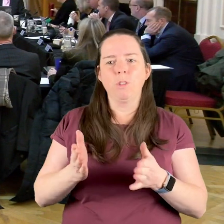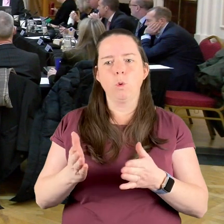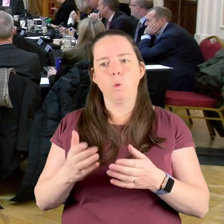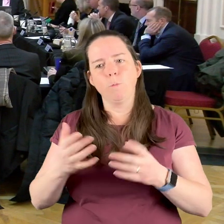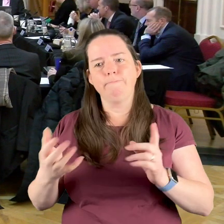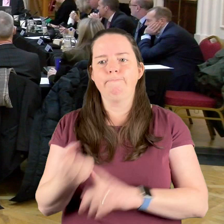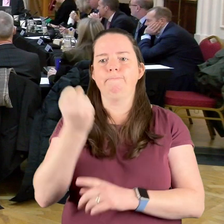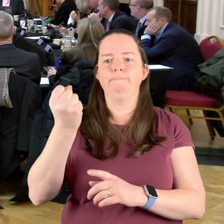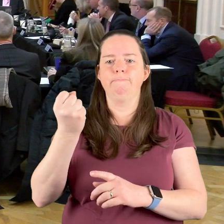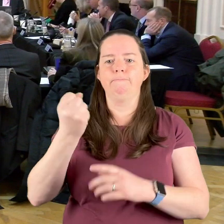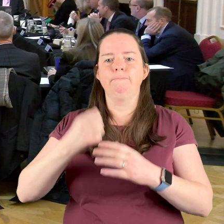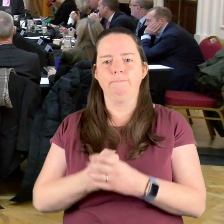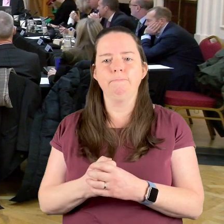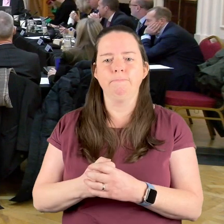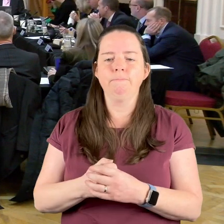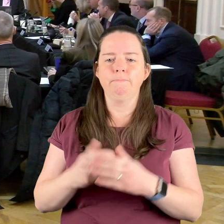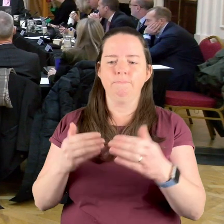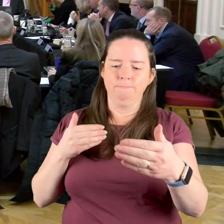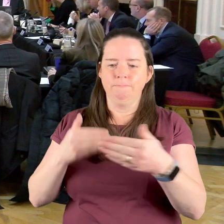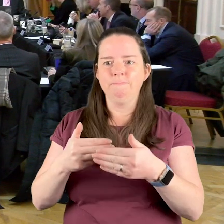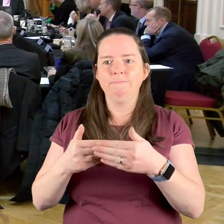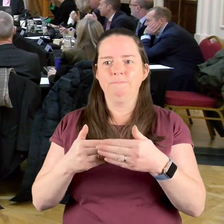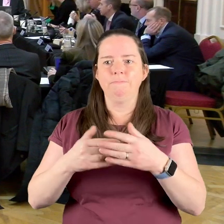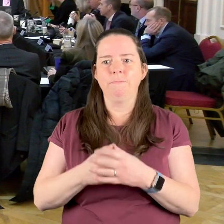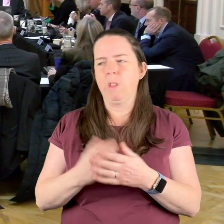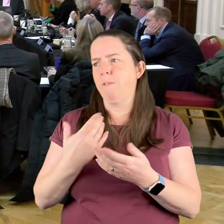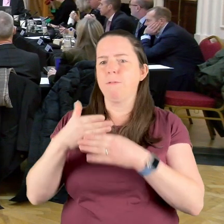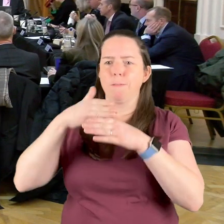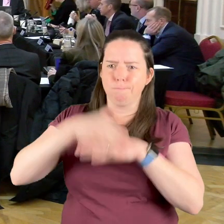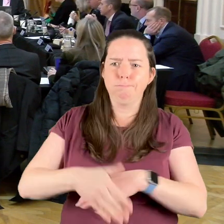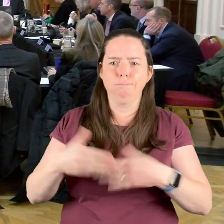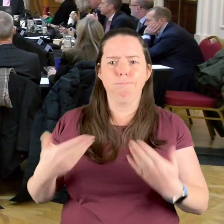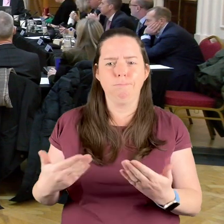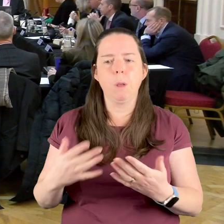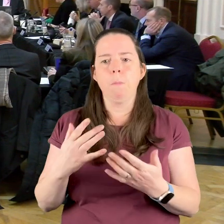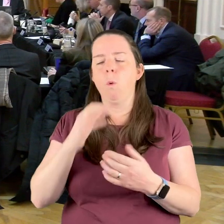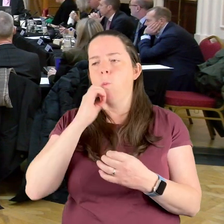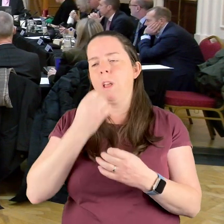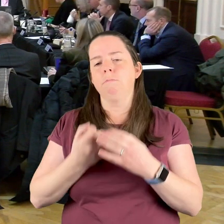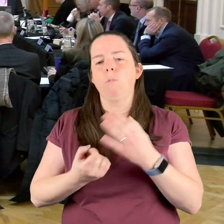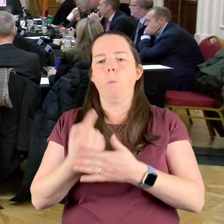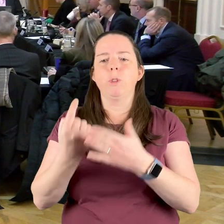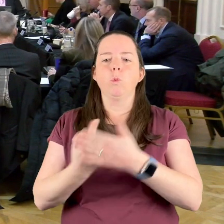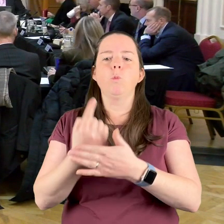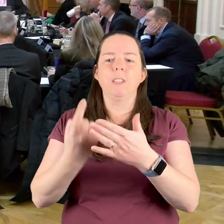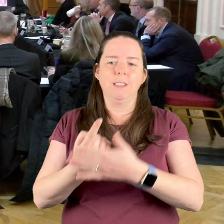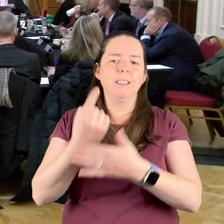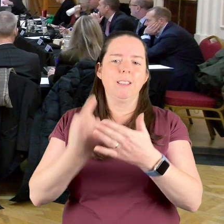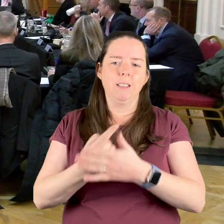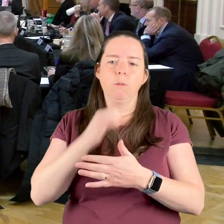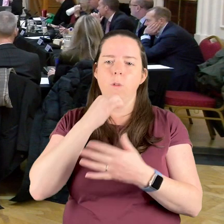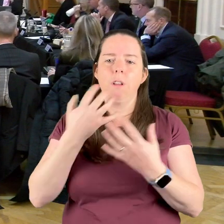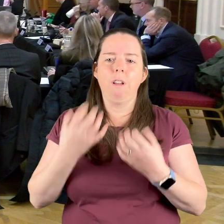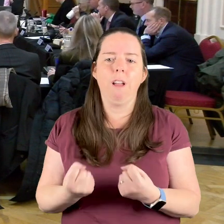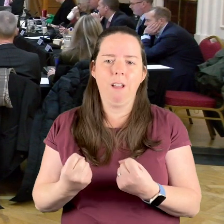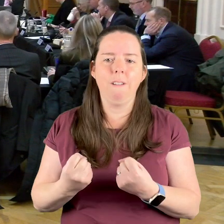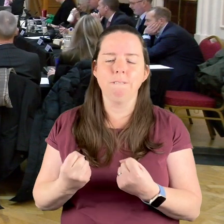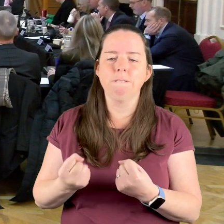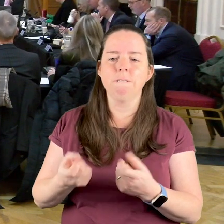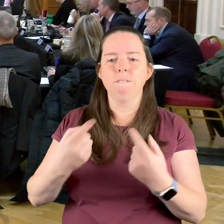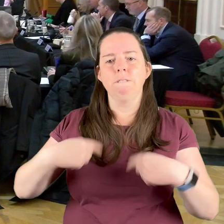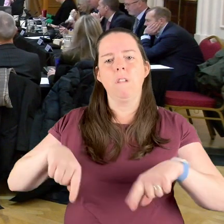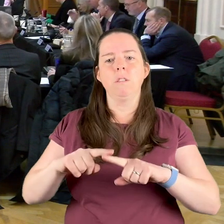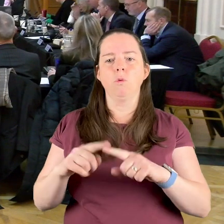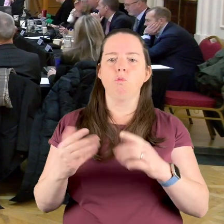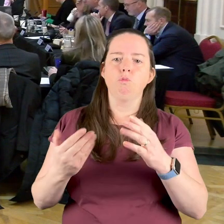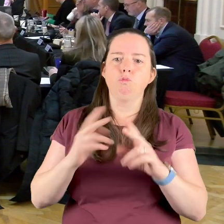support in the fact that we have to get this done in a very short timescale at a time when it is very, very busy. But there will be lots of opportunity